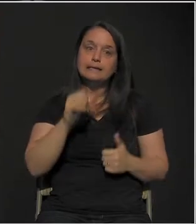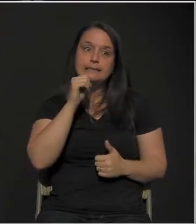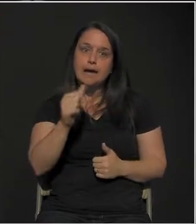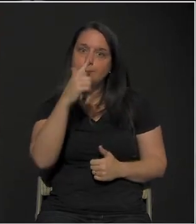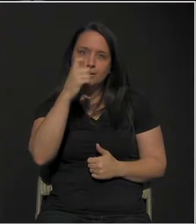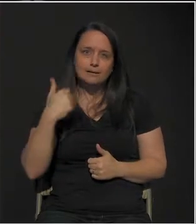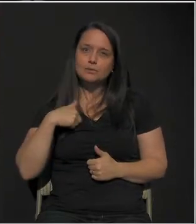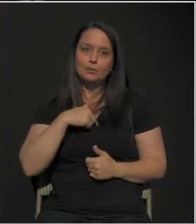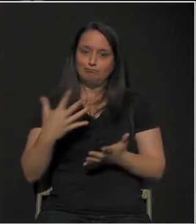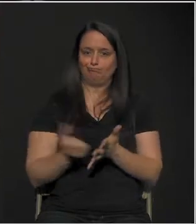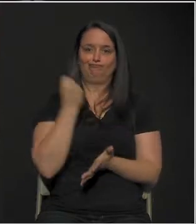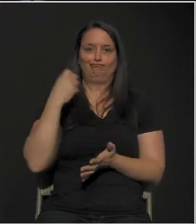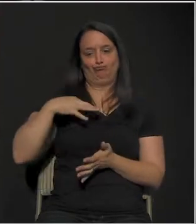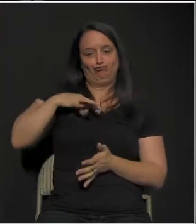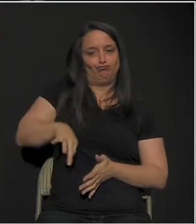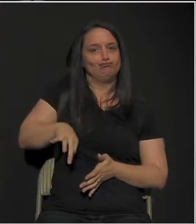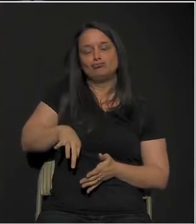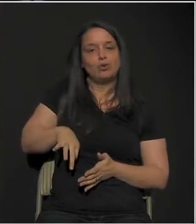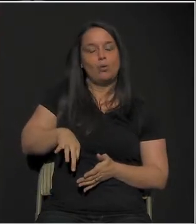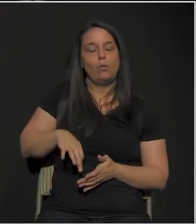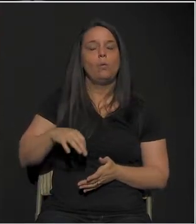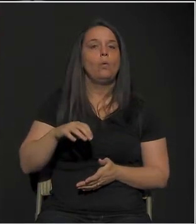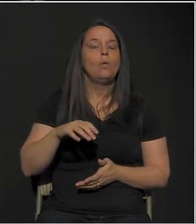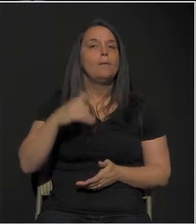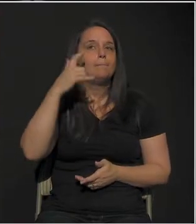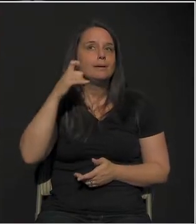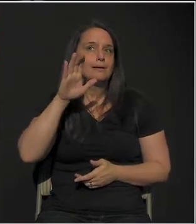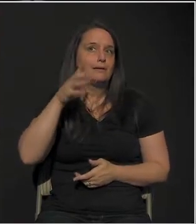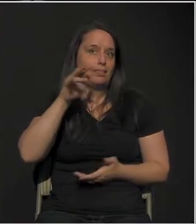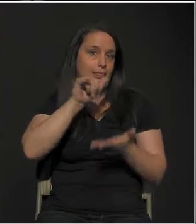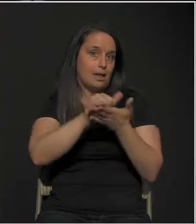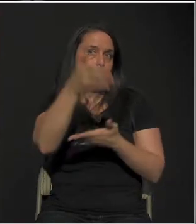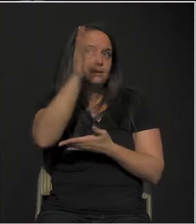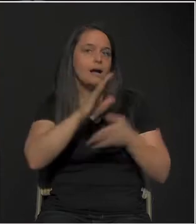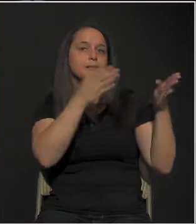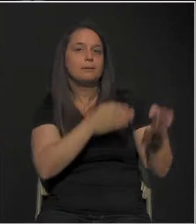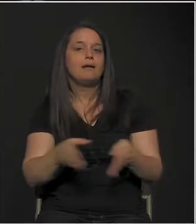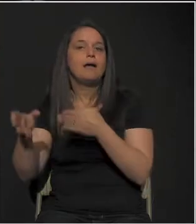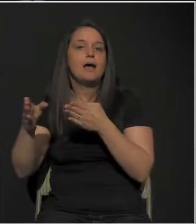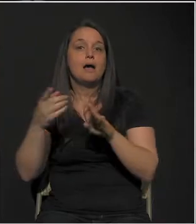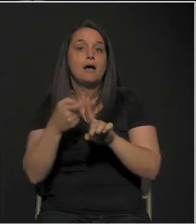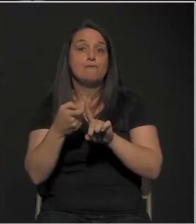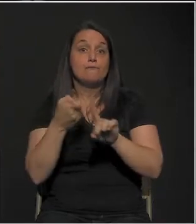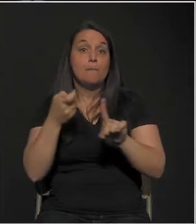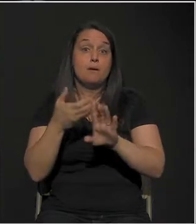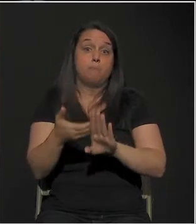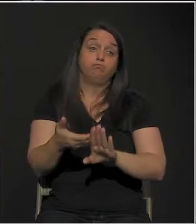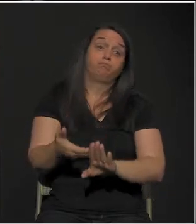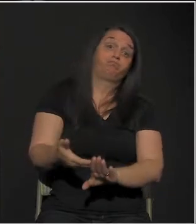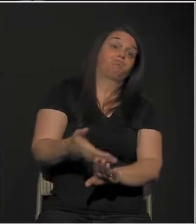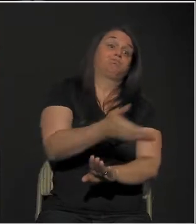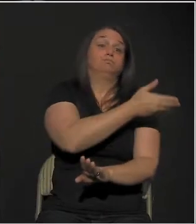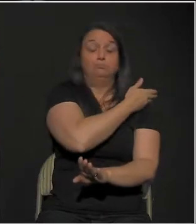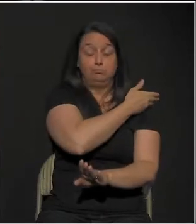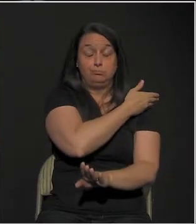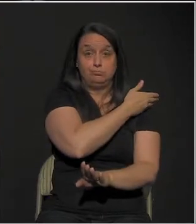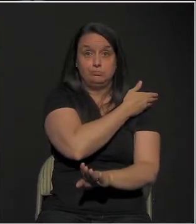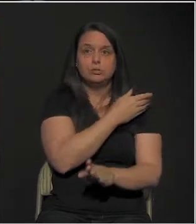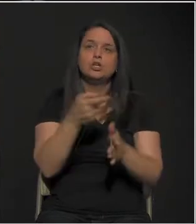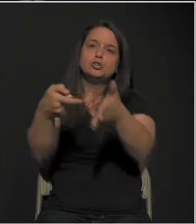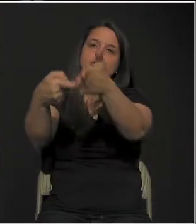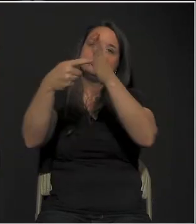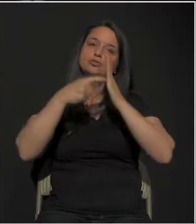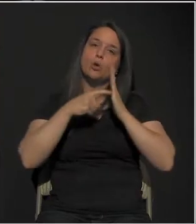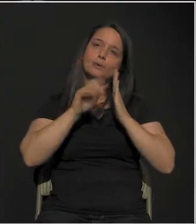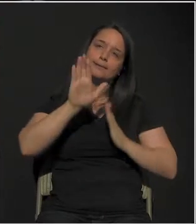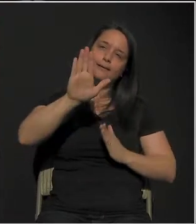we deserved it, but because that was his plan from before the beginning of time, to show us his